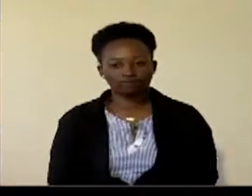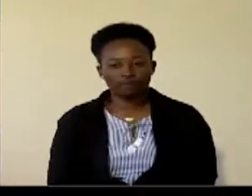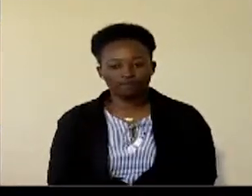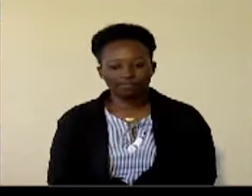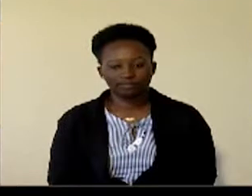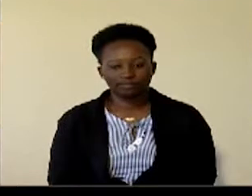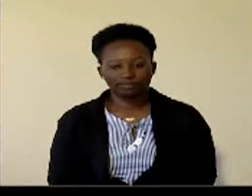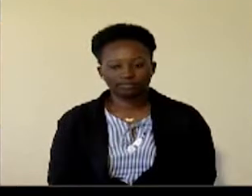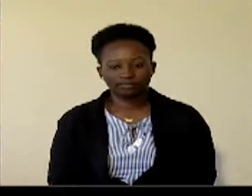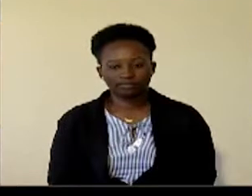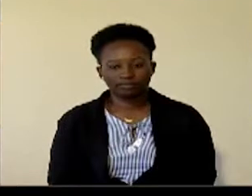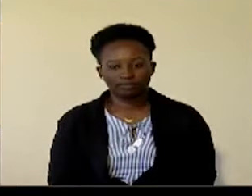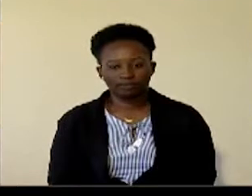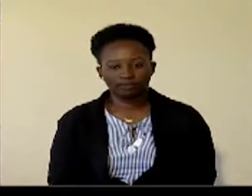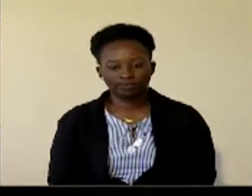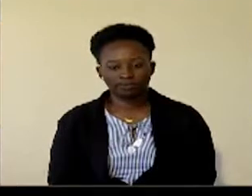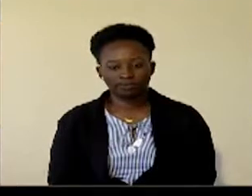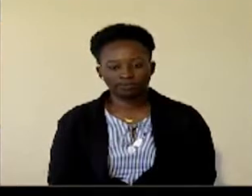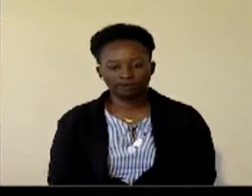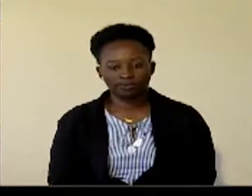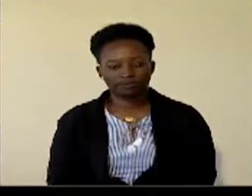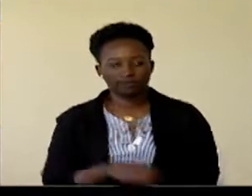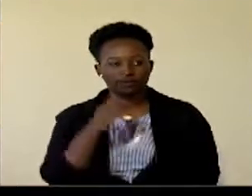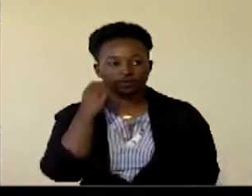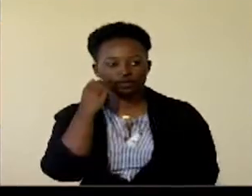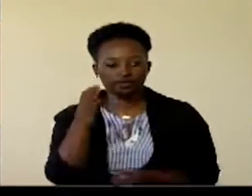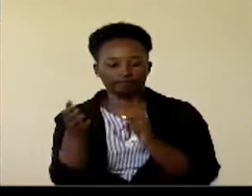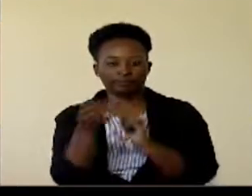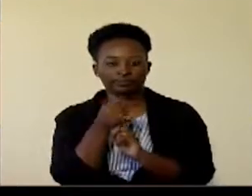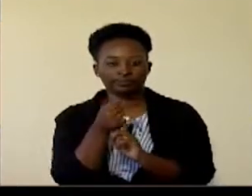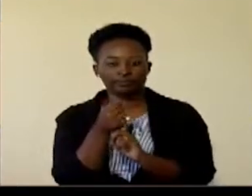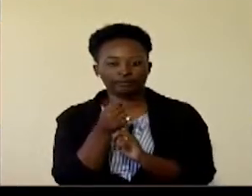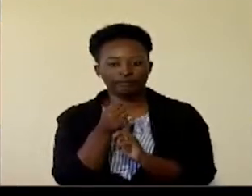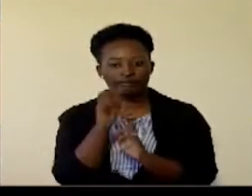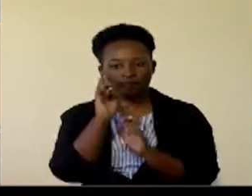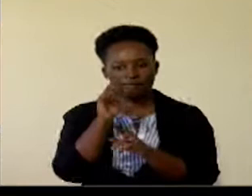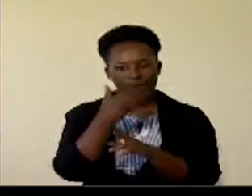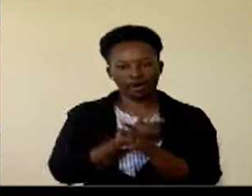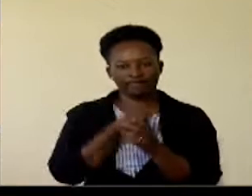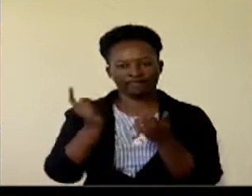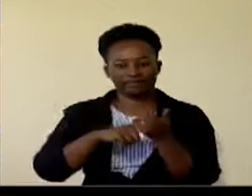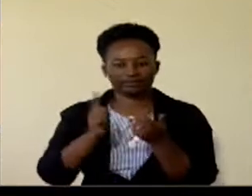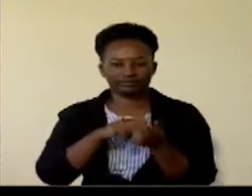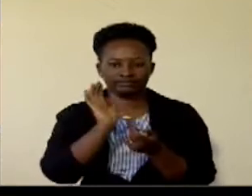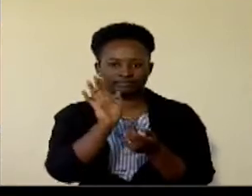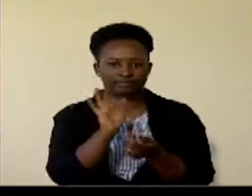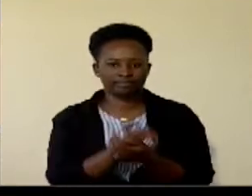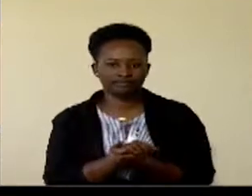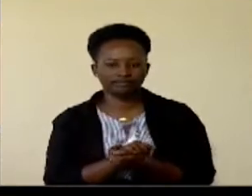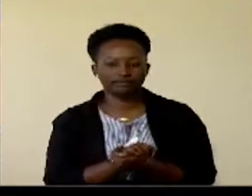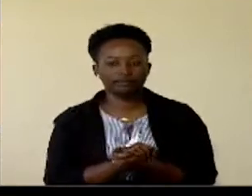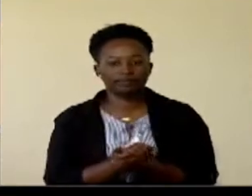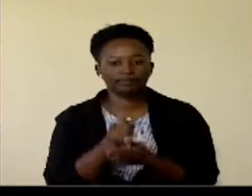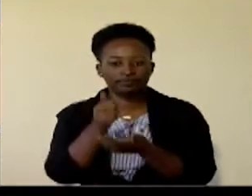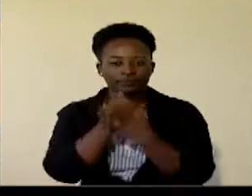Minus 40 million. If you get, hope you have your calculators. Help me